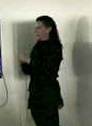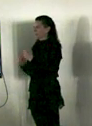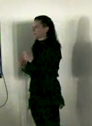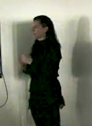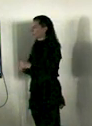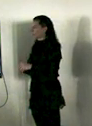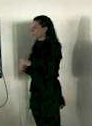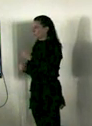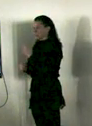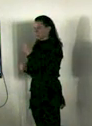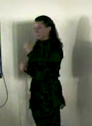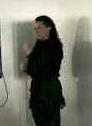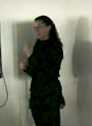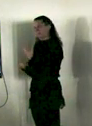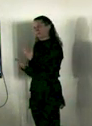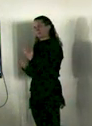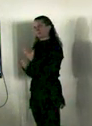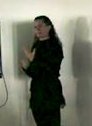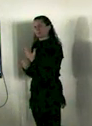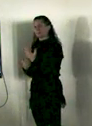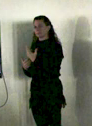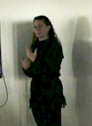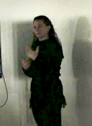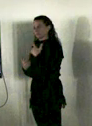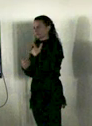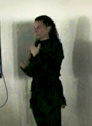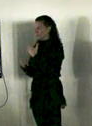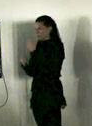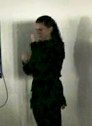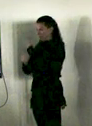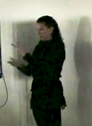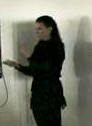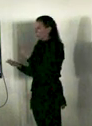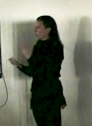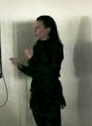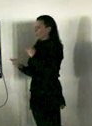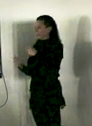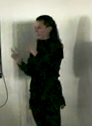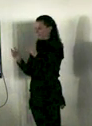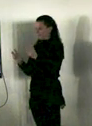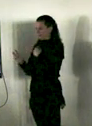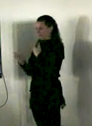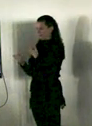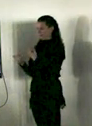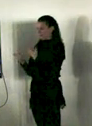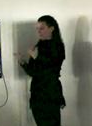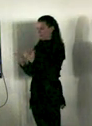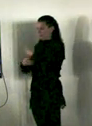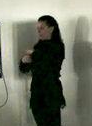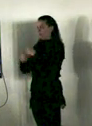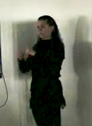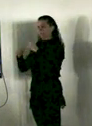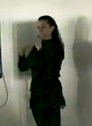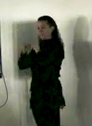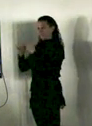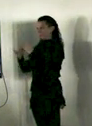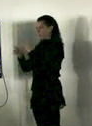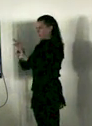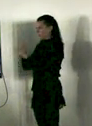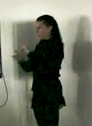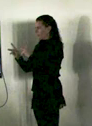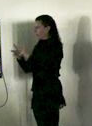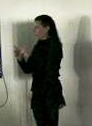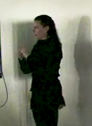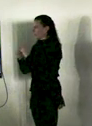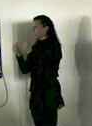age of the internet that's transformative, that we are no longer an anonymous blob. We are a collective of individual people